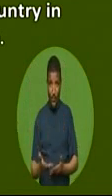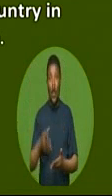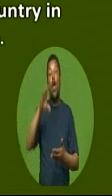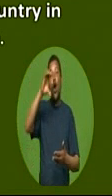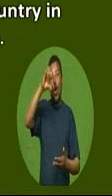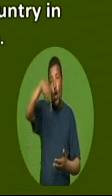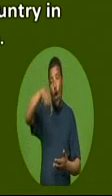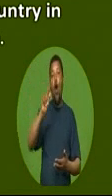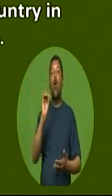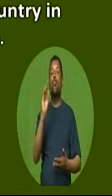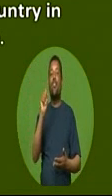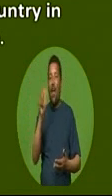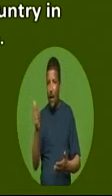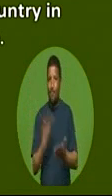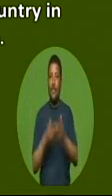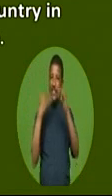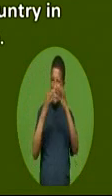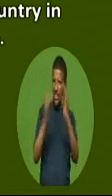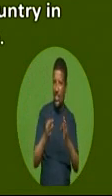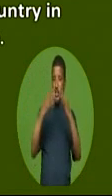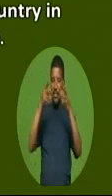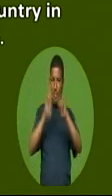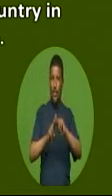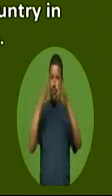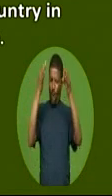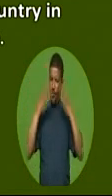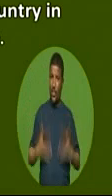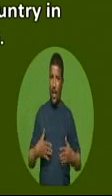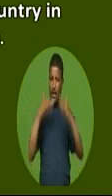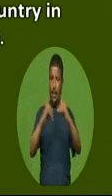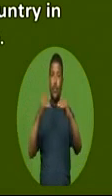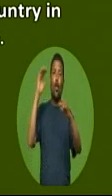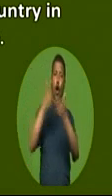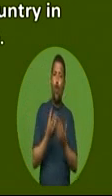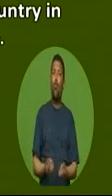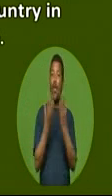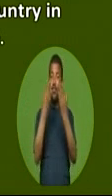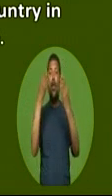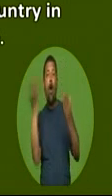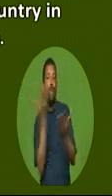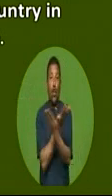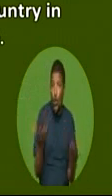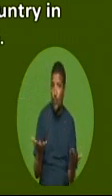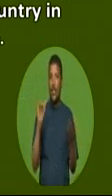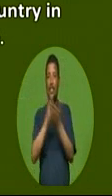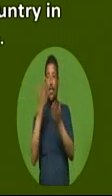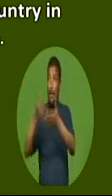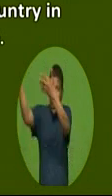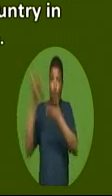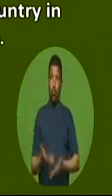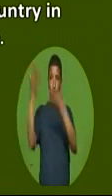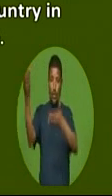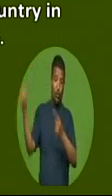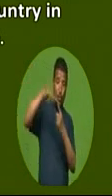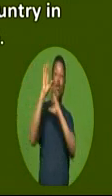restriction that sets a physical limit on the quantity of a good that can be imported into